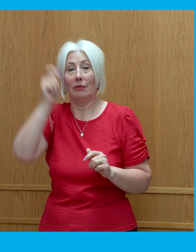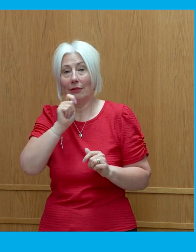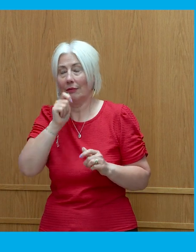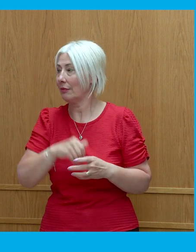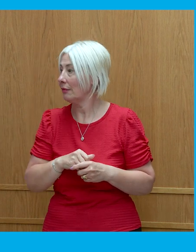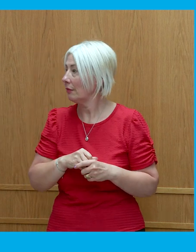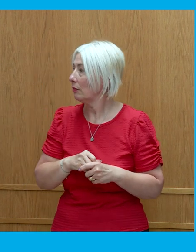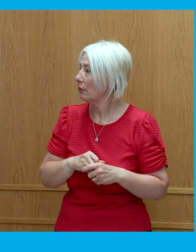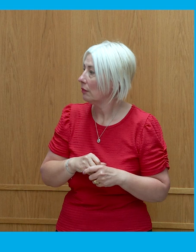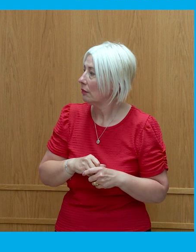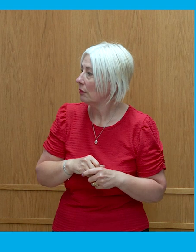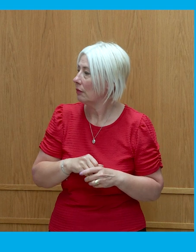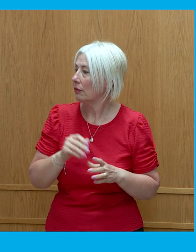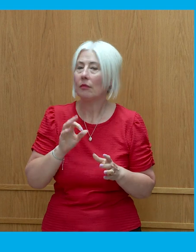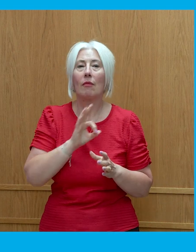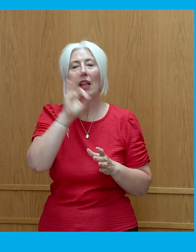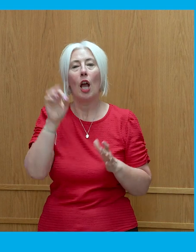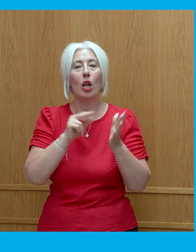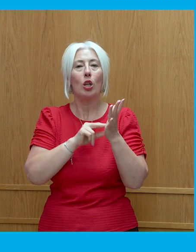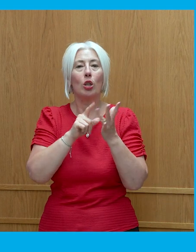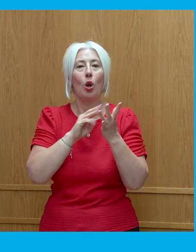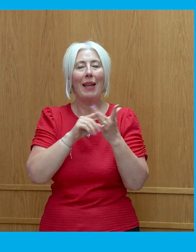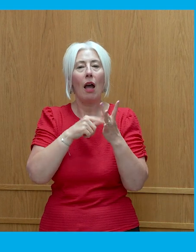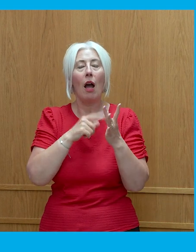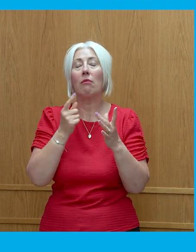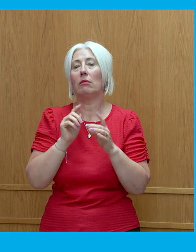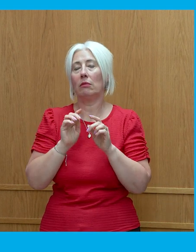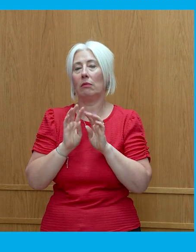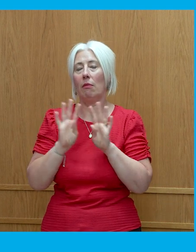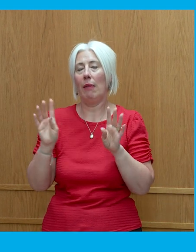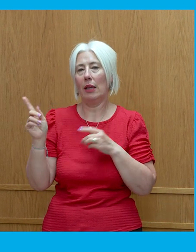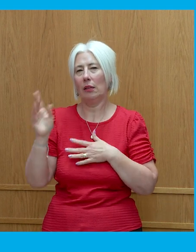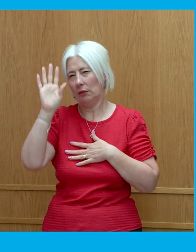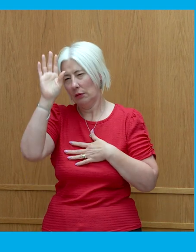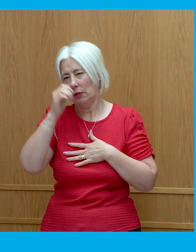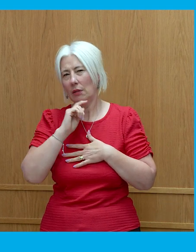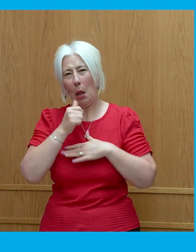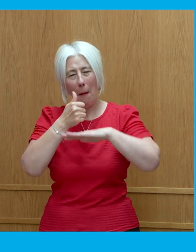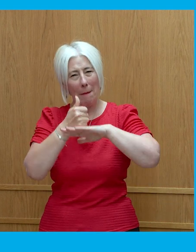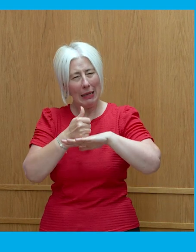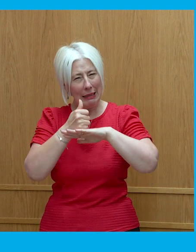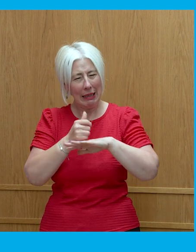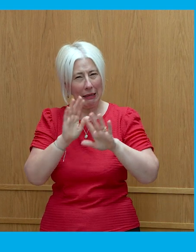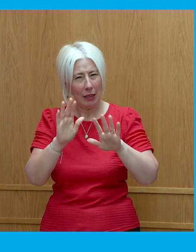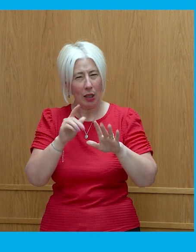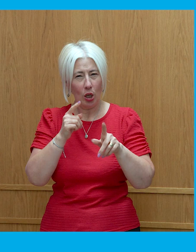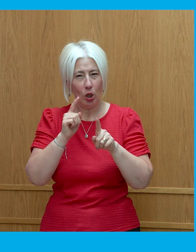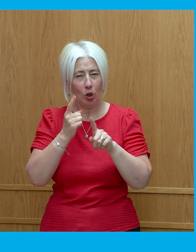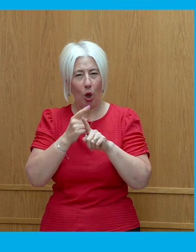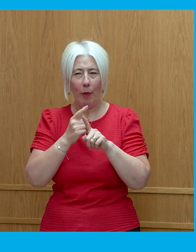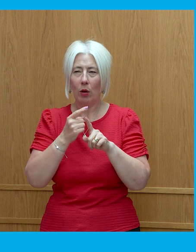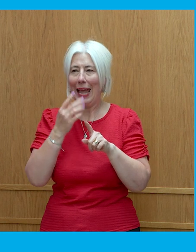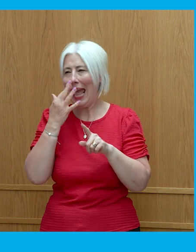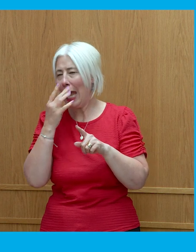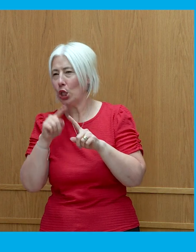Yeah. Hi, thank you. I'd like to ask Nomia and the panel, just on a fundamental basis, you've been talking about differences in age, you've